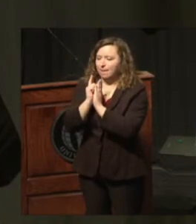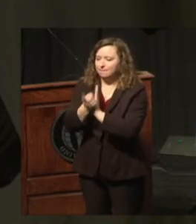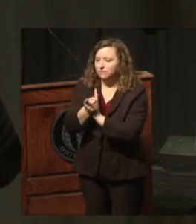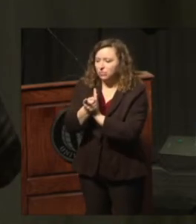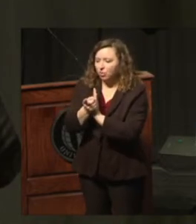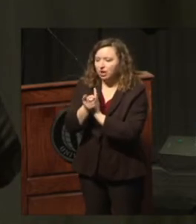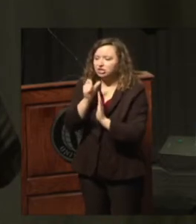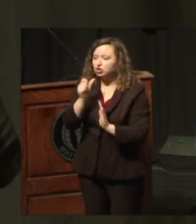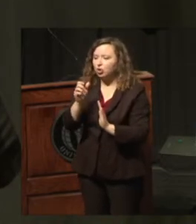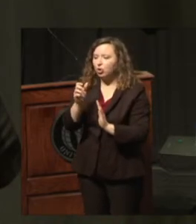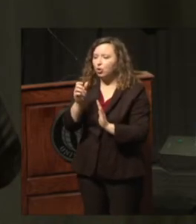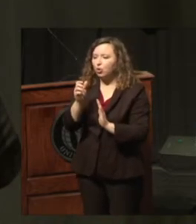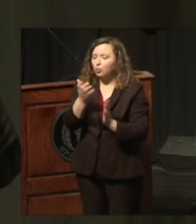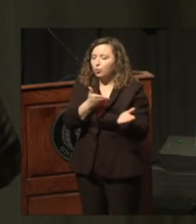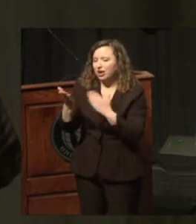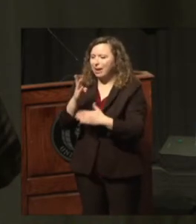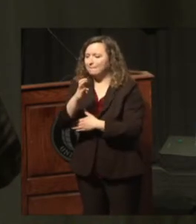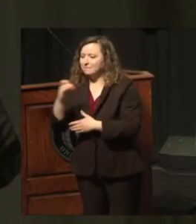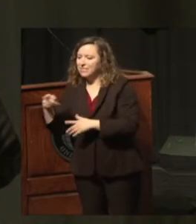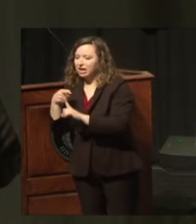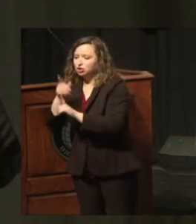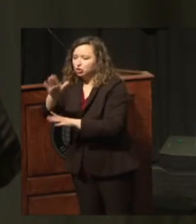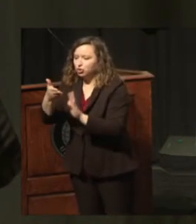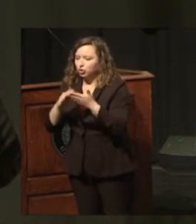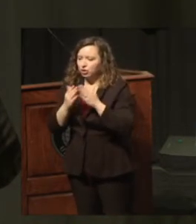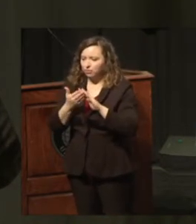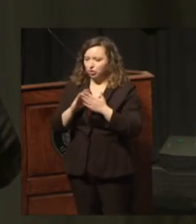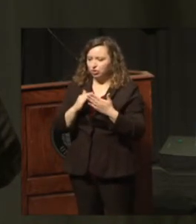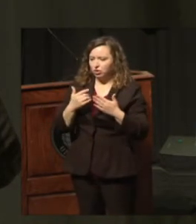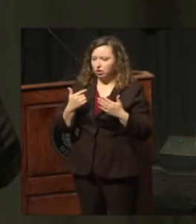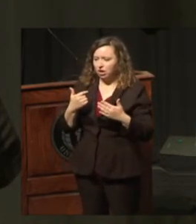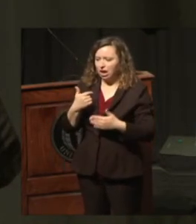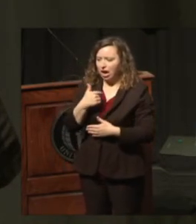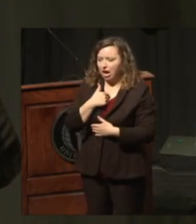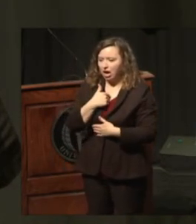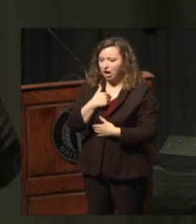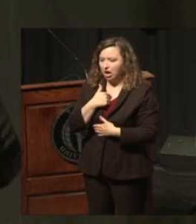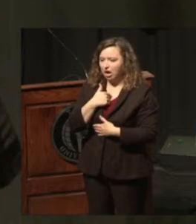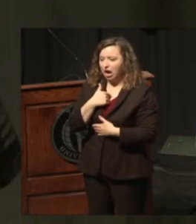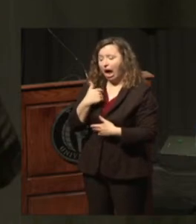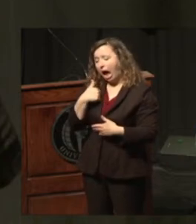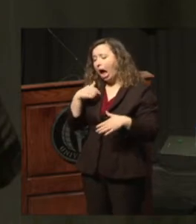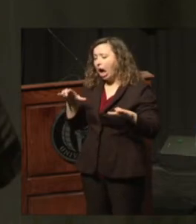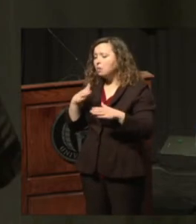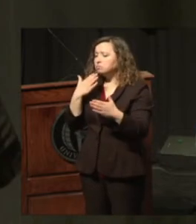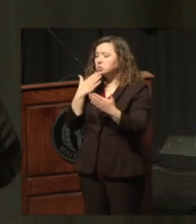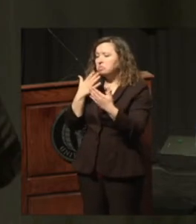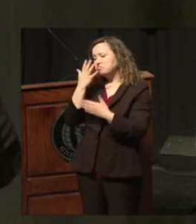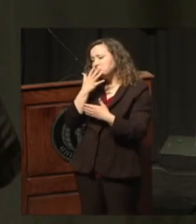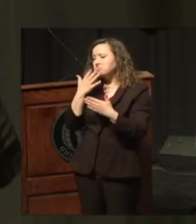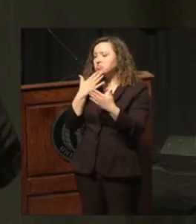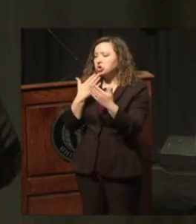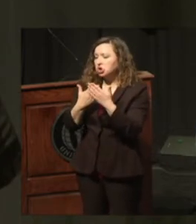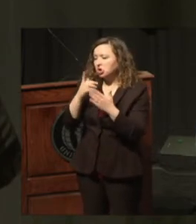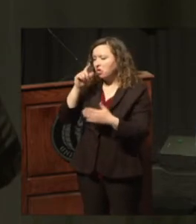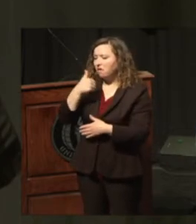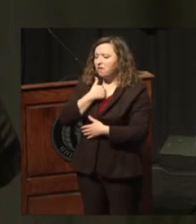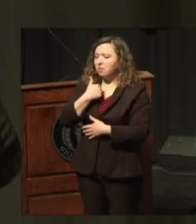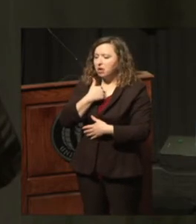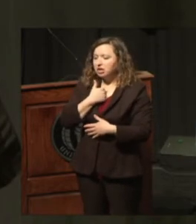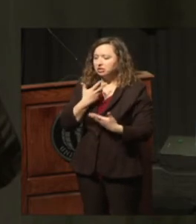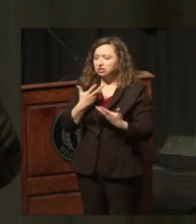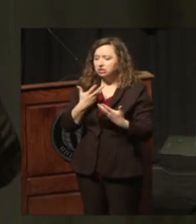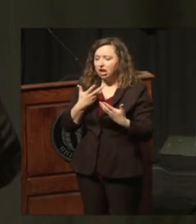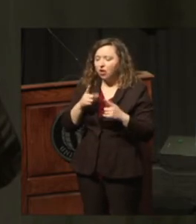time. I'm doing pretty good on time. I was told a certain time, right? But I'm going to land the